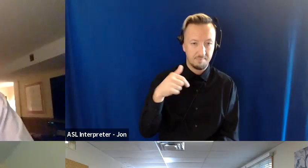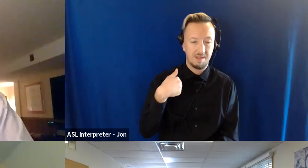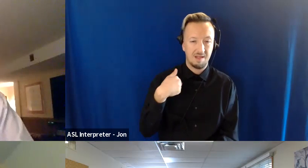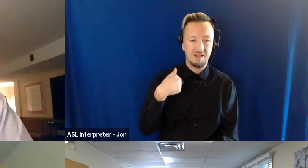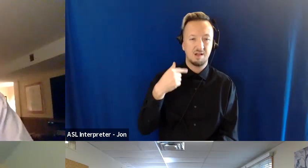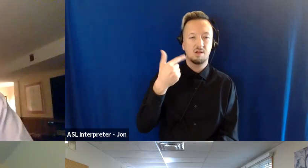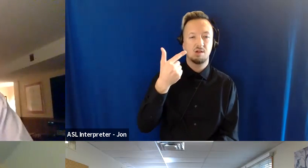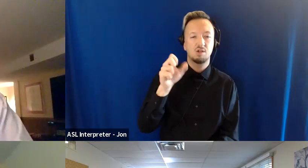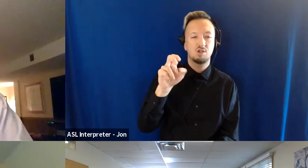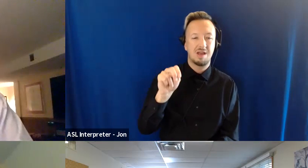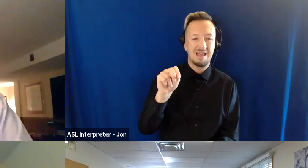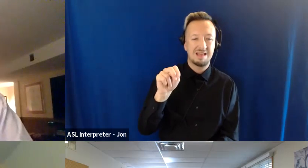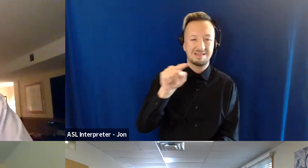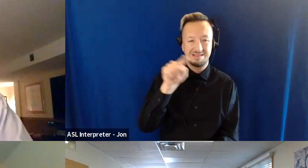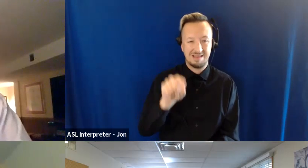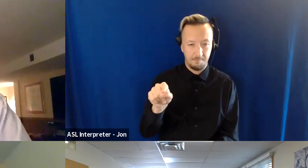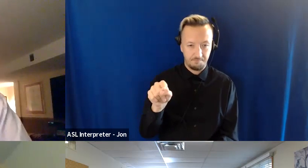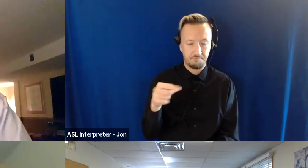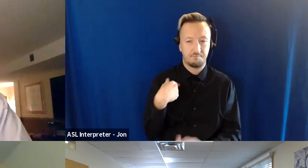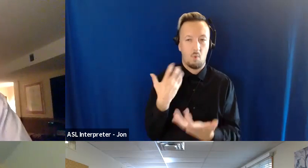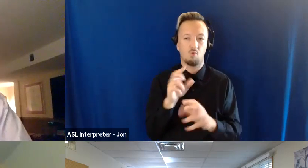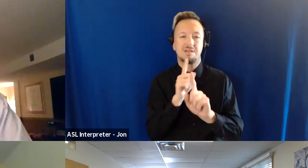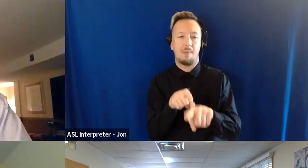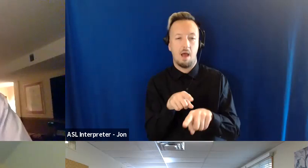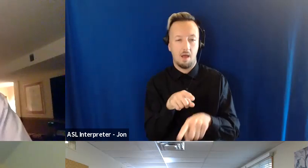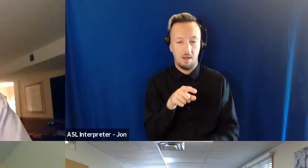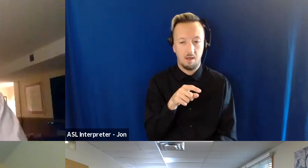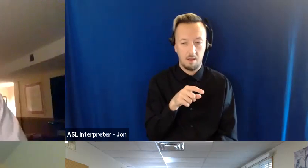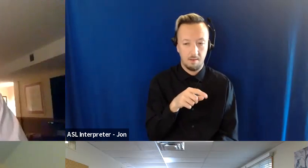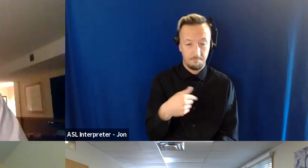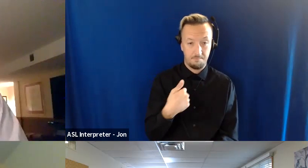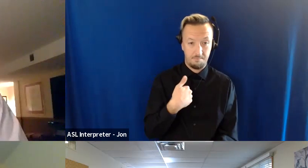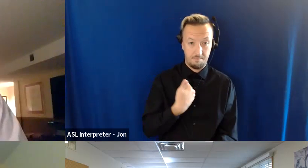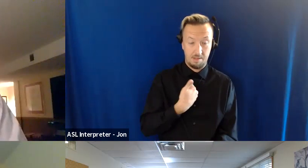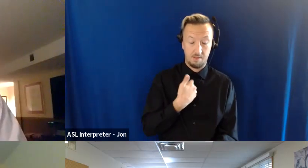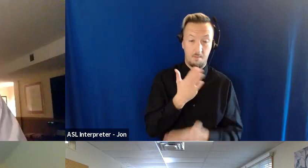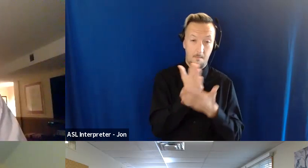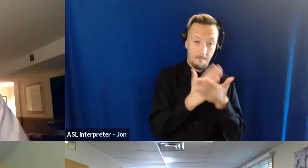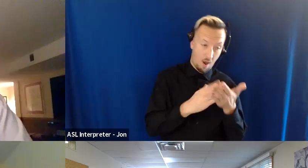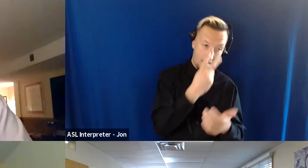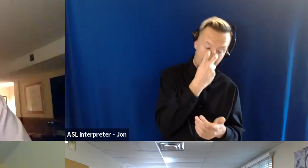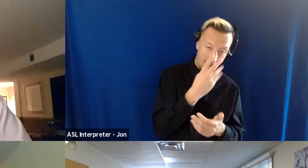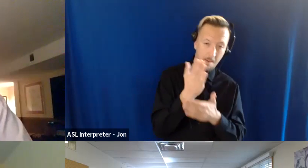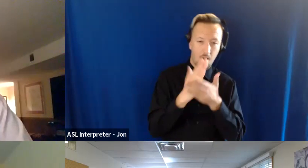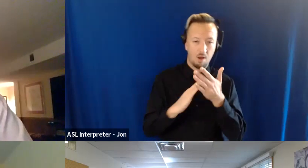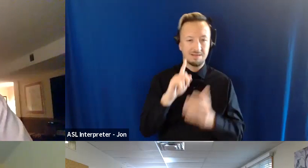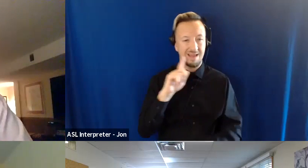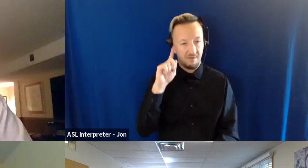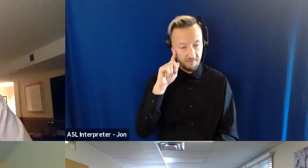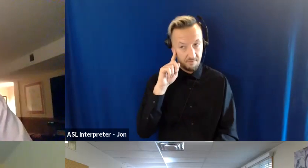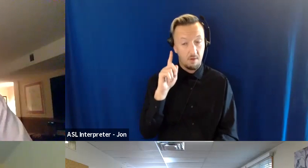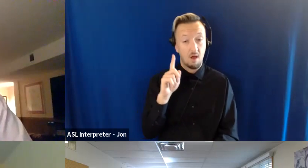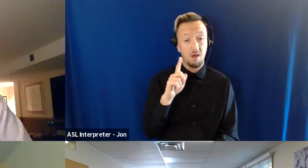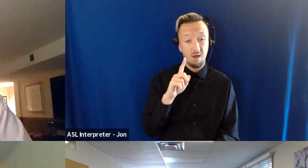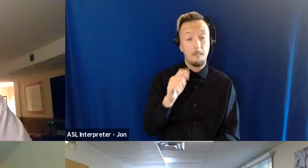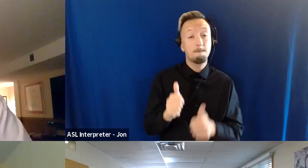Generation Z, and I kind of wanted to respond on this. So, I'm partially blind and partially deaf, and like, although people